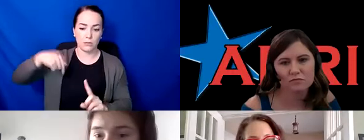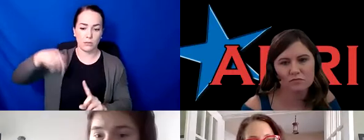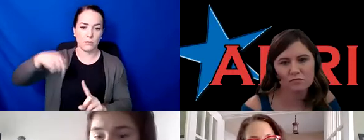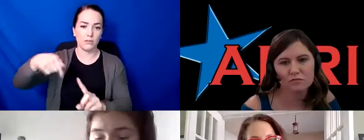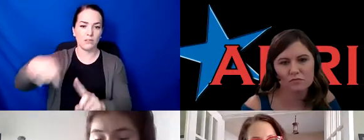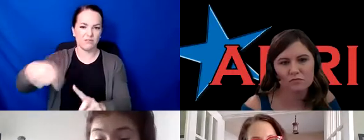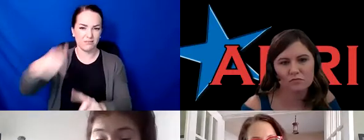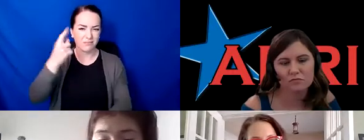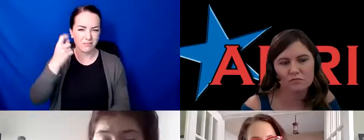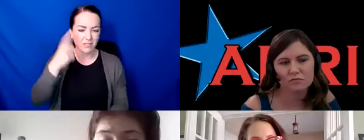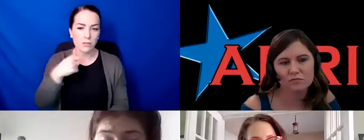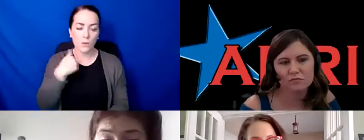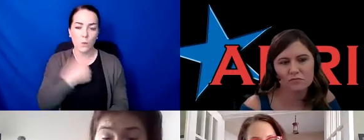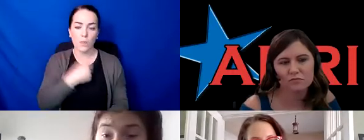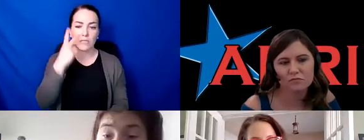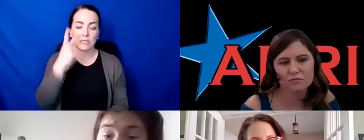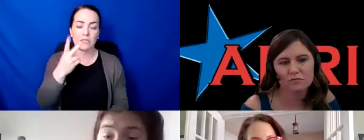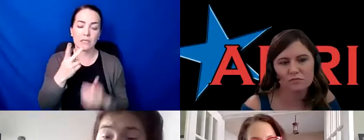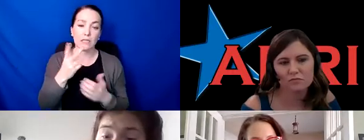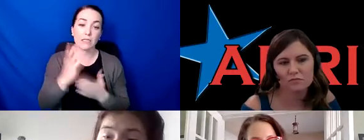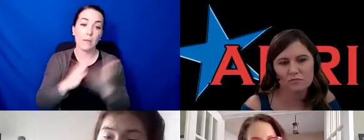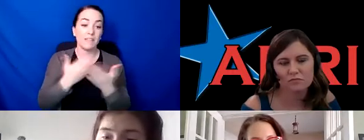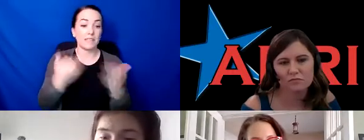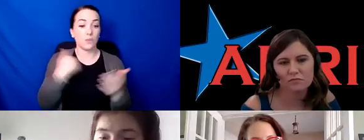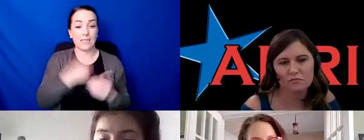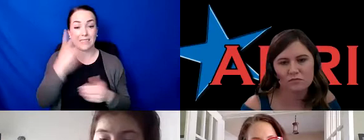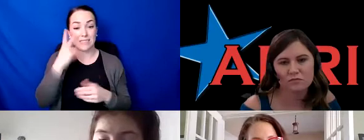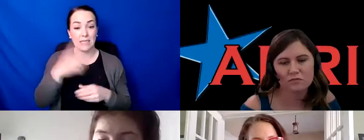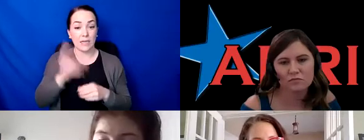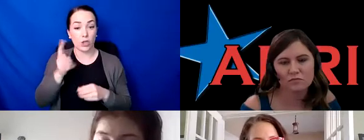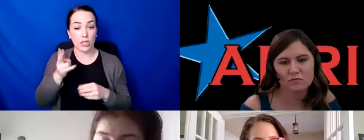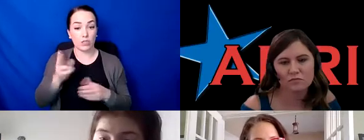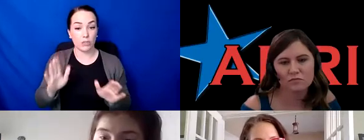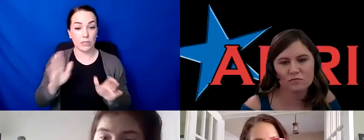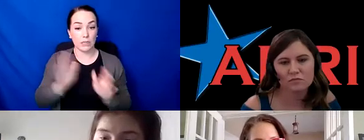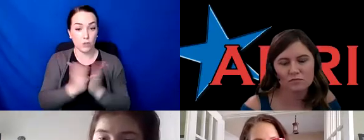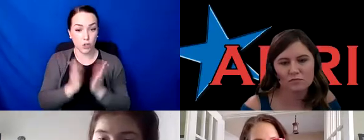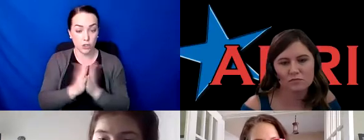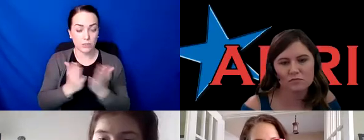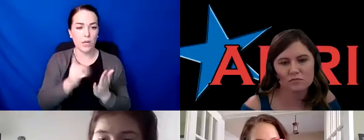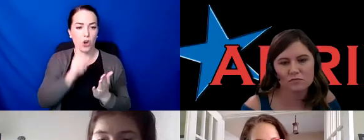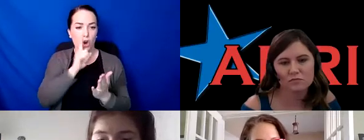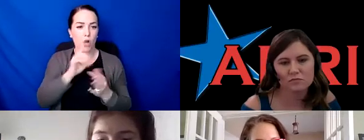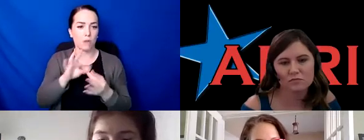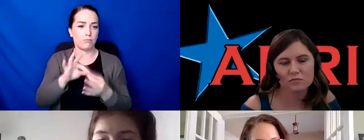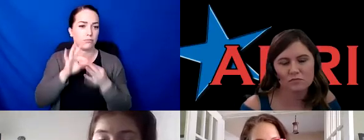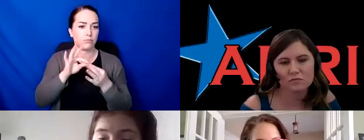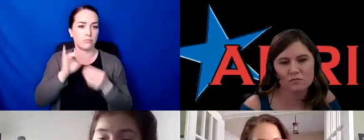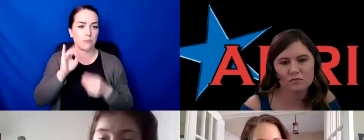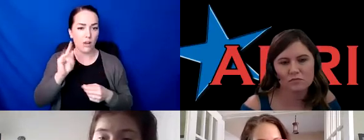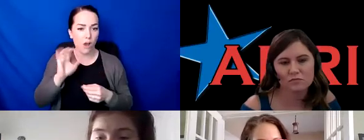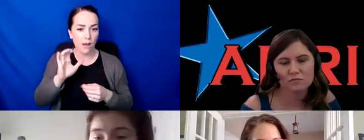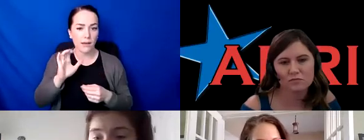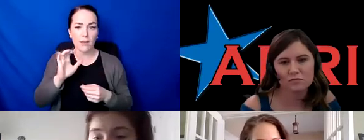we see some of the things that are in our history books that are iconic that we can recognize and connect